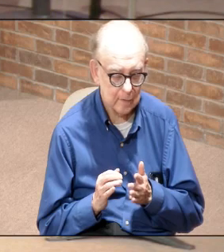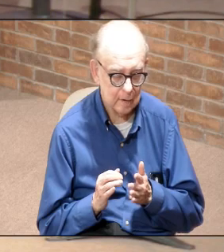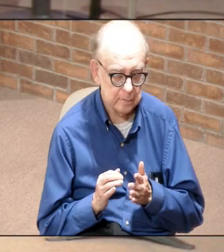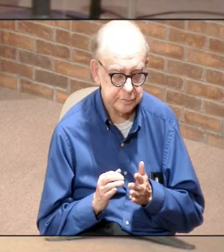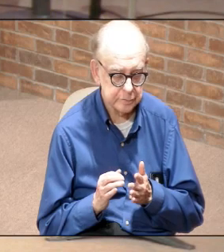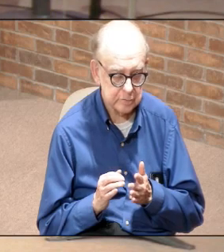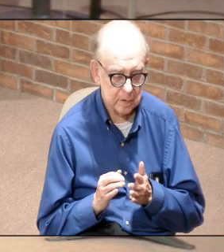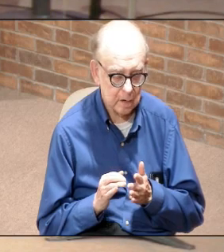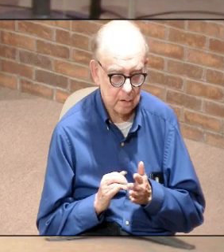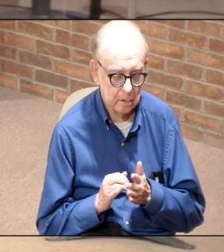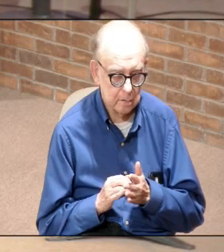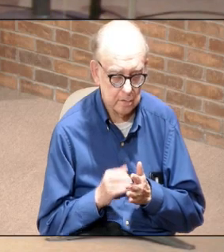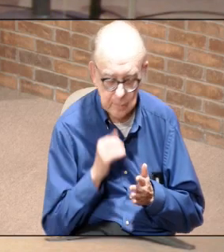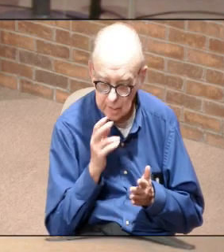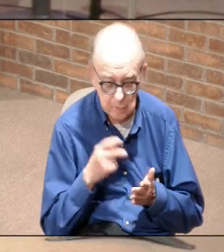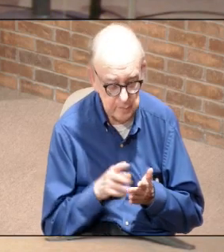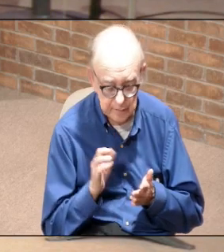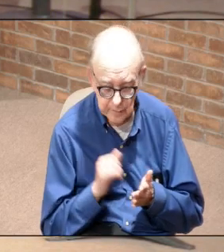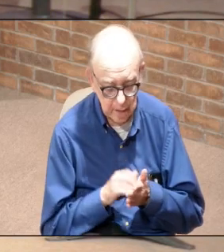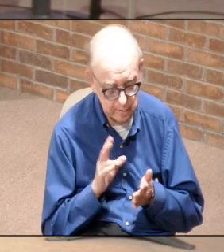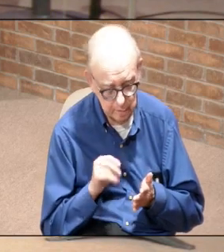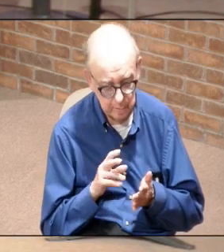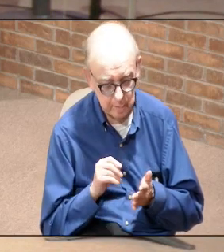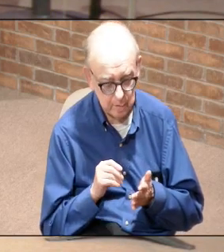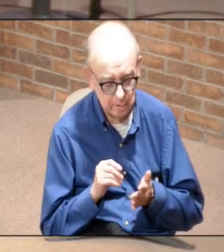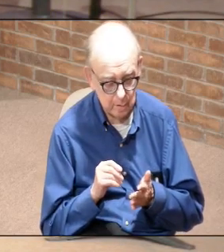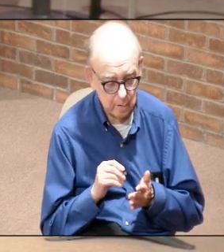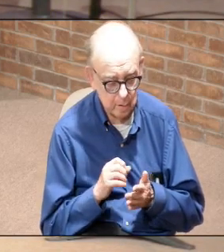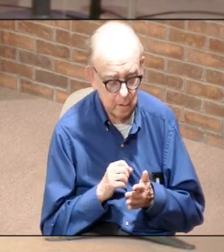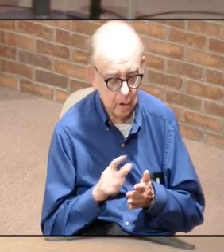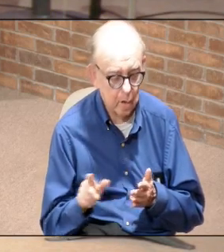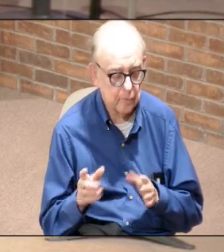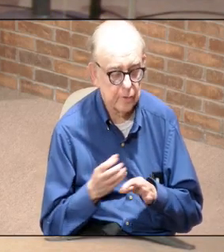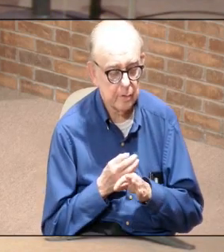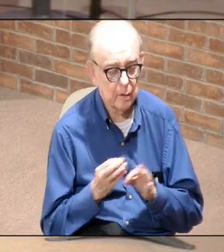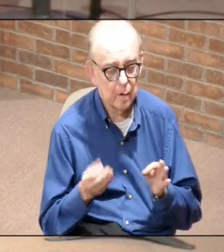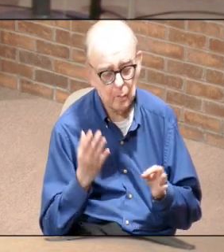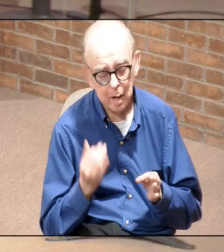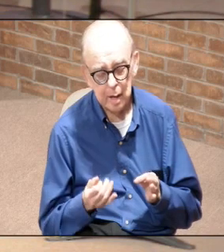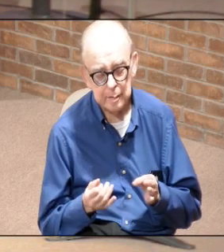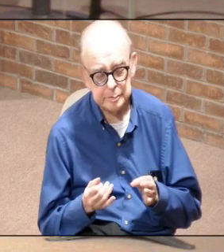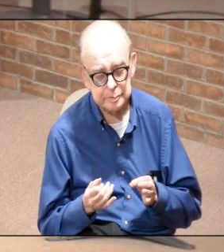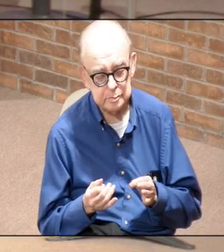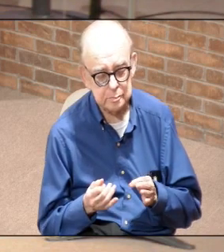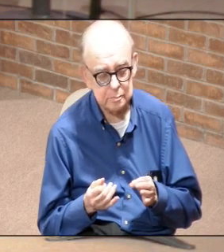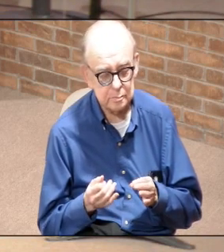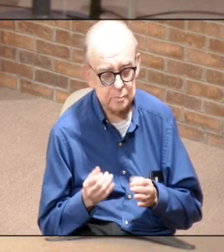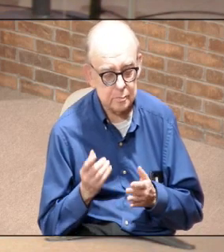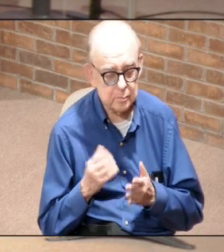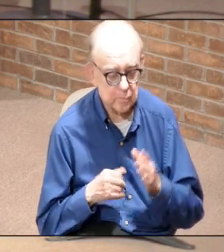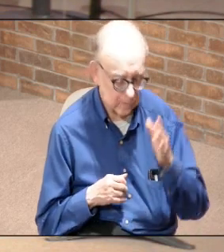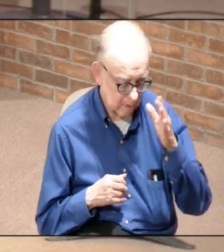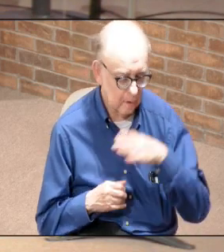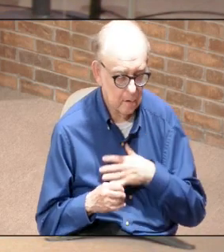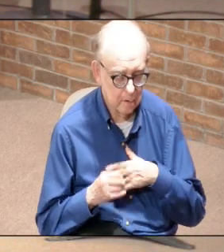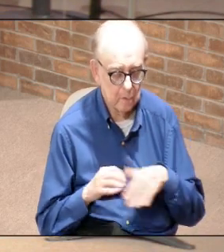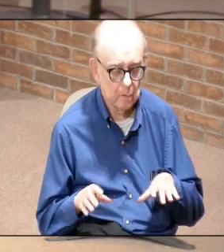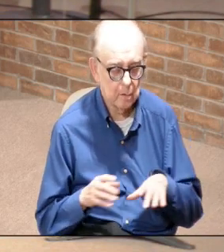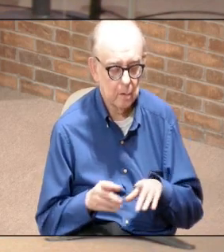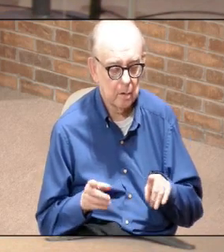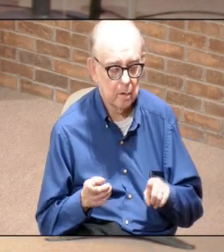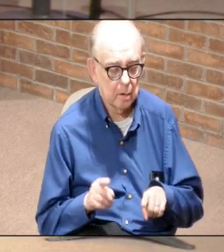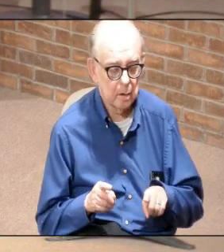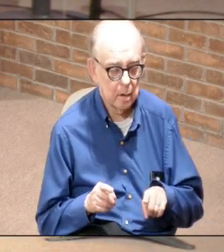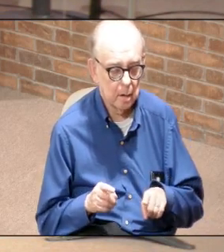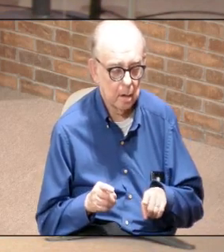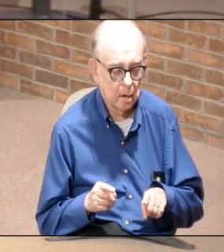this, they don't pay for. Every bit of it is free. You want to know why? What he did was when he died, since